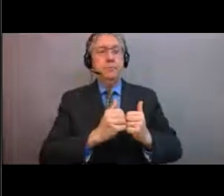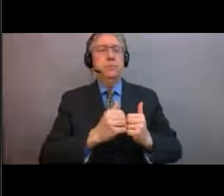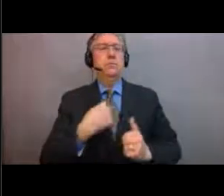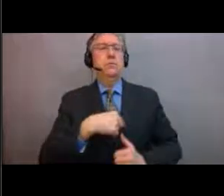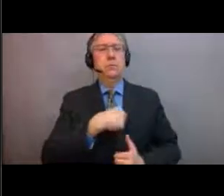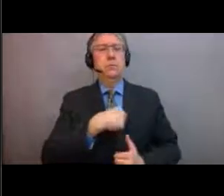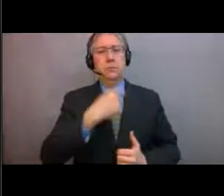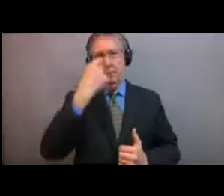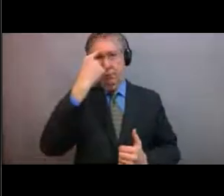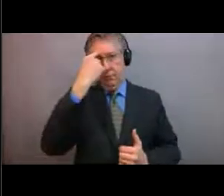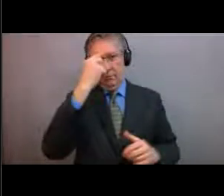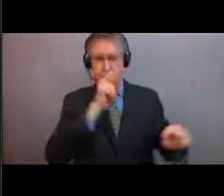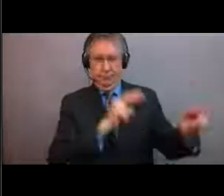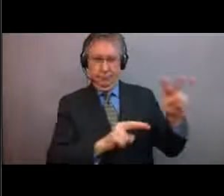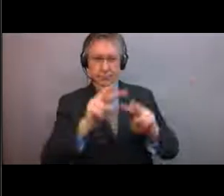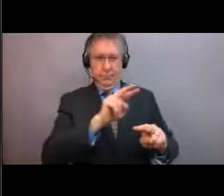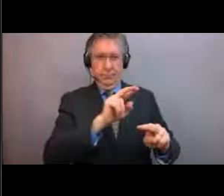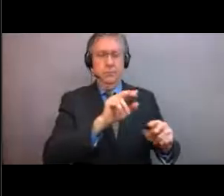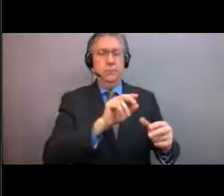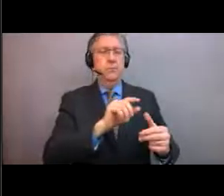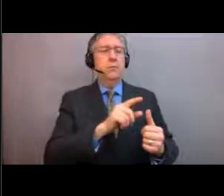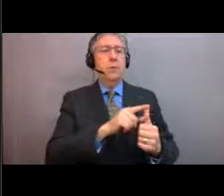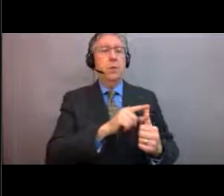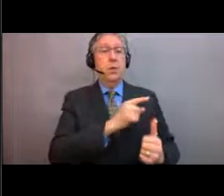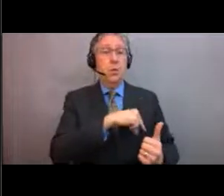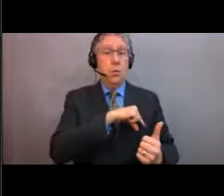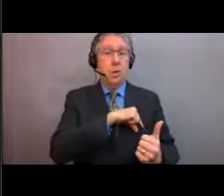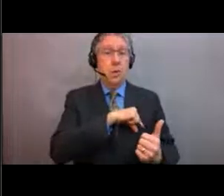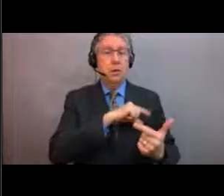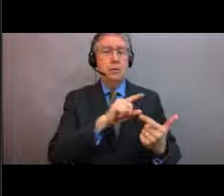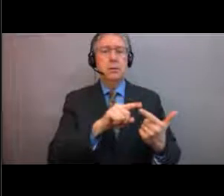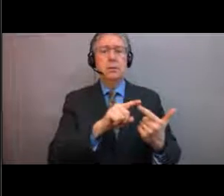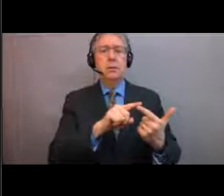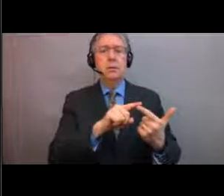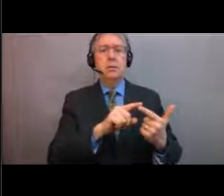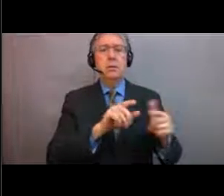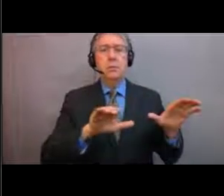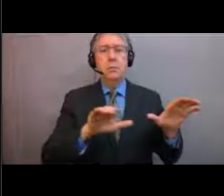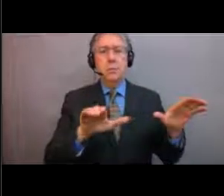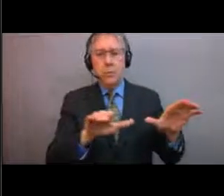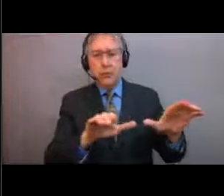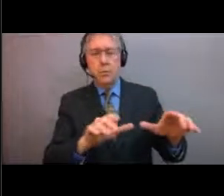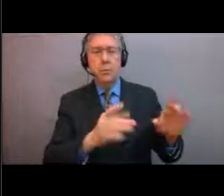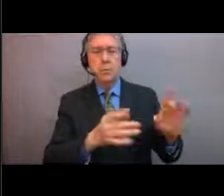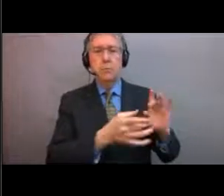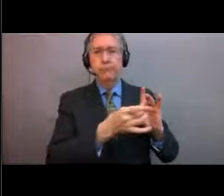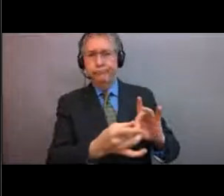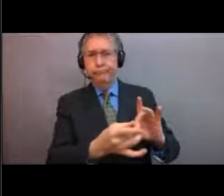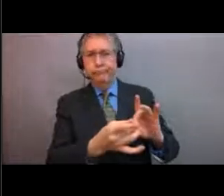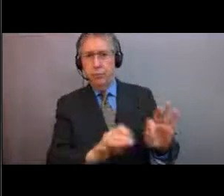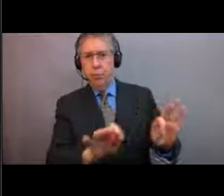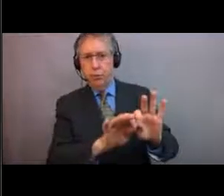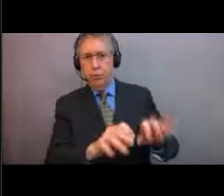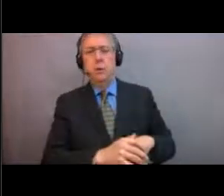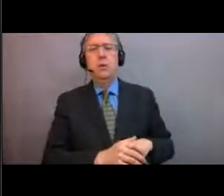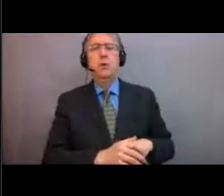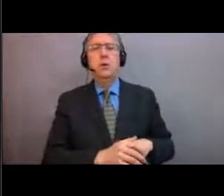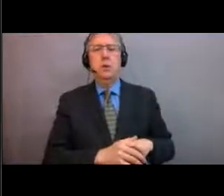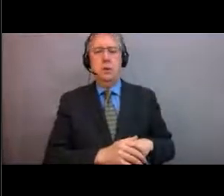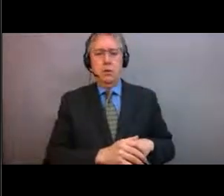we review a scientific program or laboratory. And that quality, that relevance, and the performance of the science is